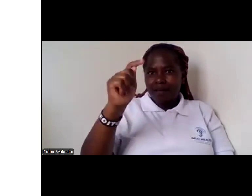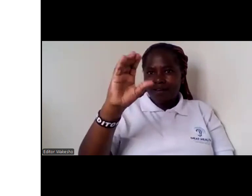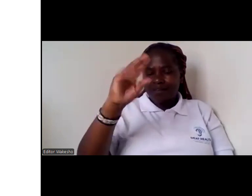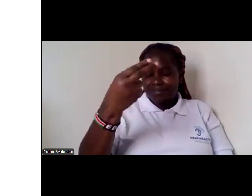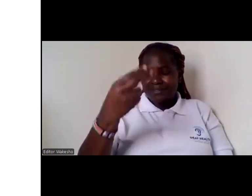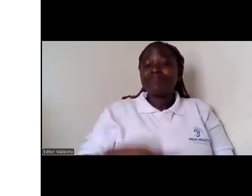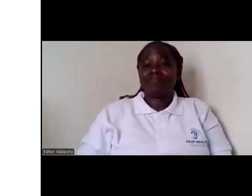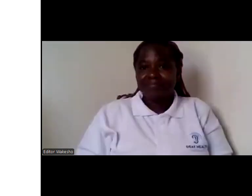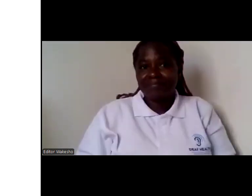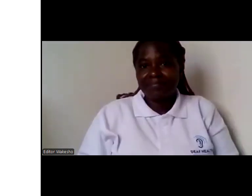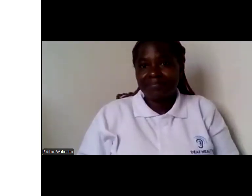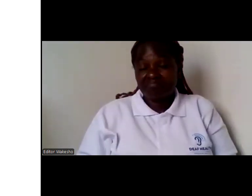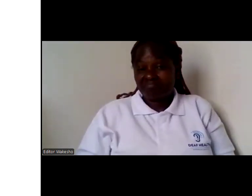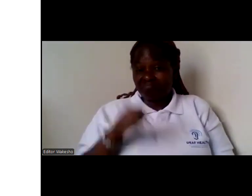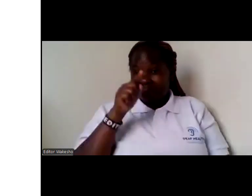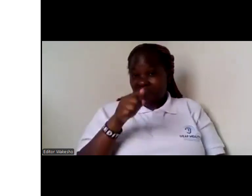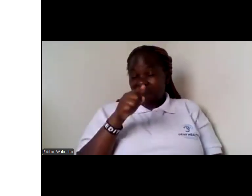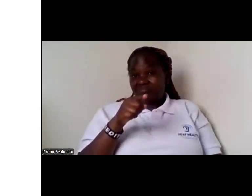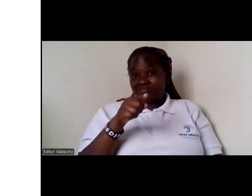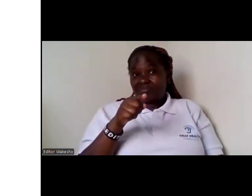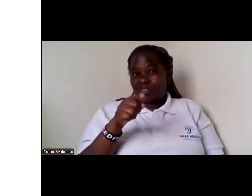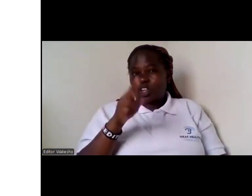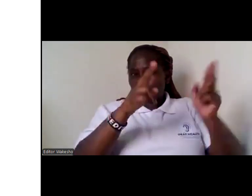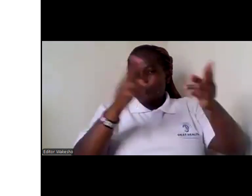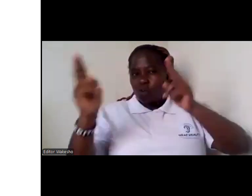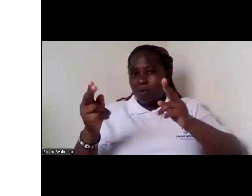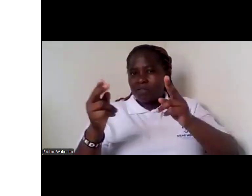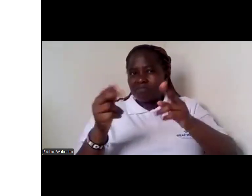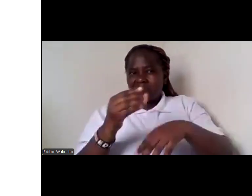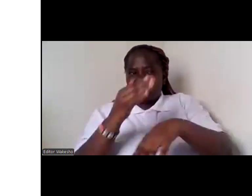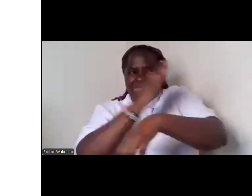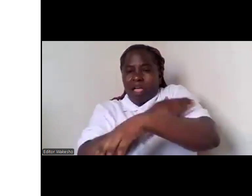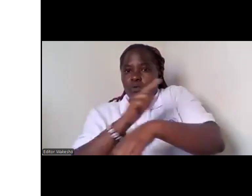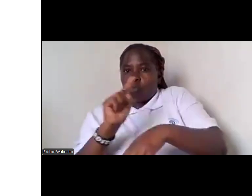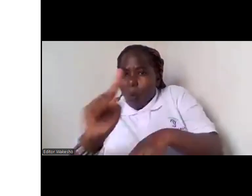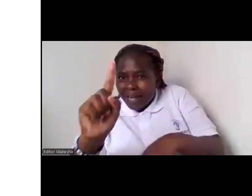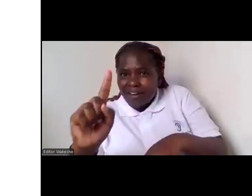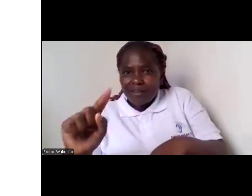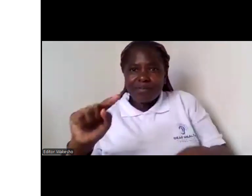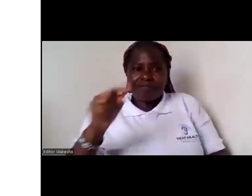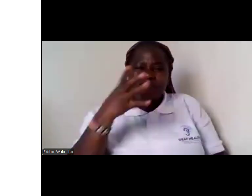Evra patch. They normally one patch goes for about 500 shillings,